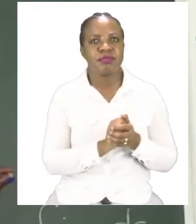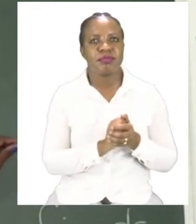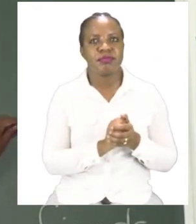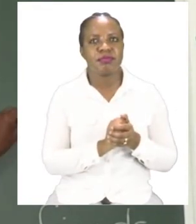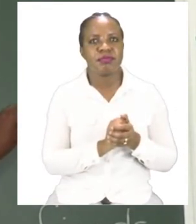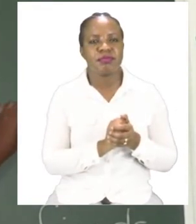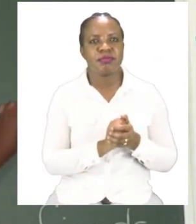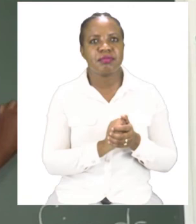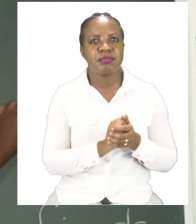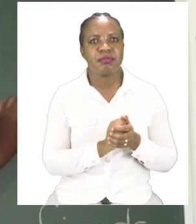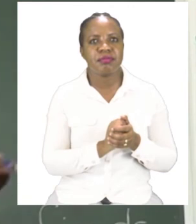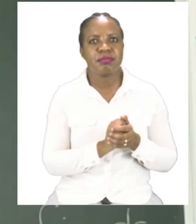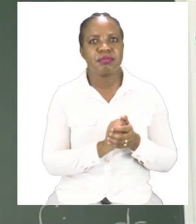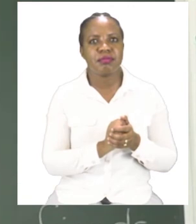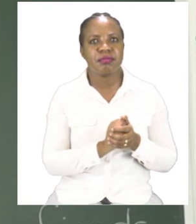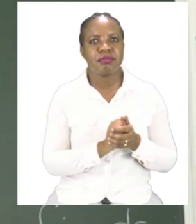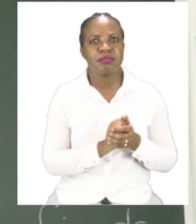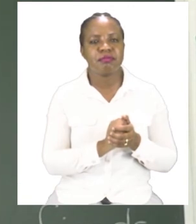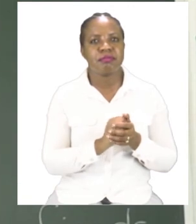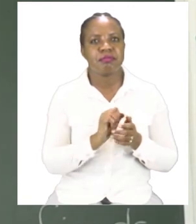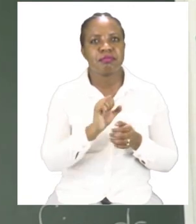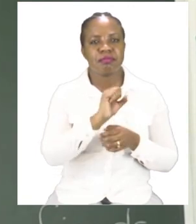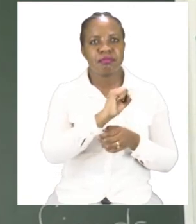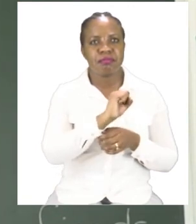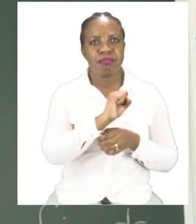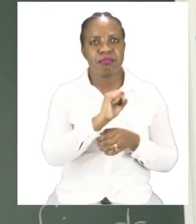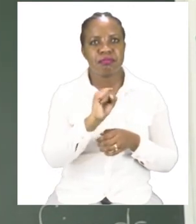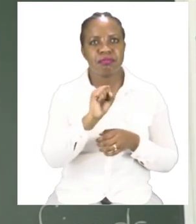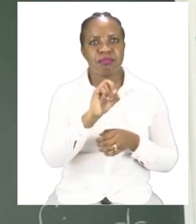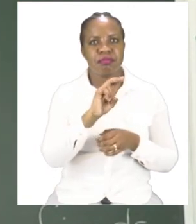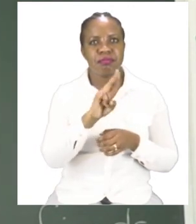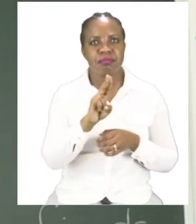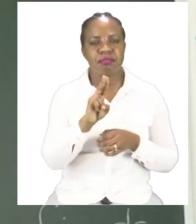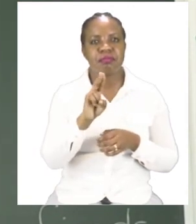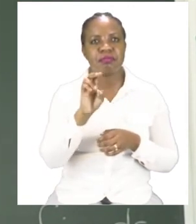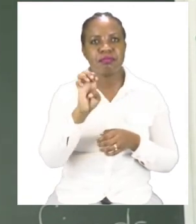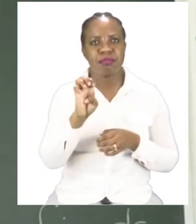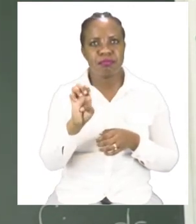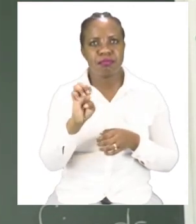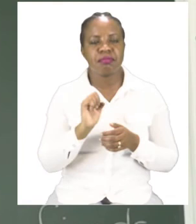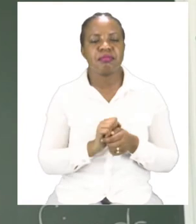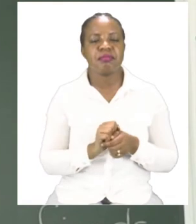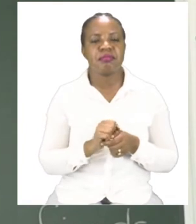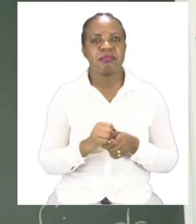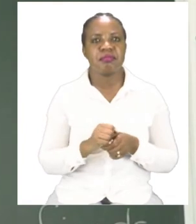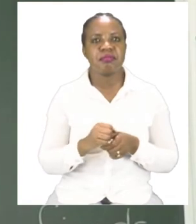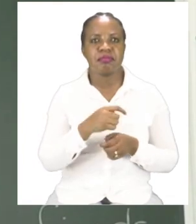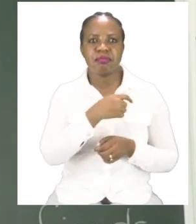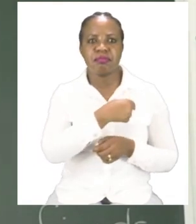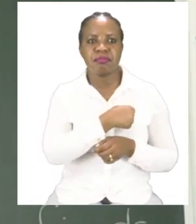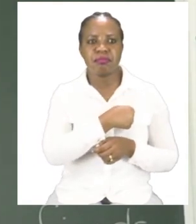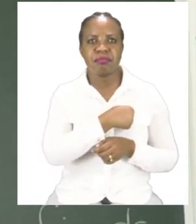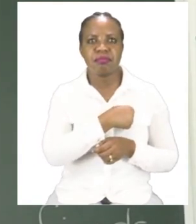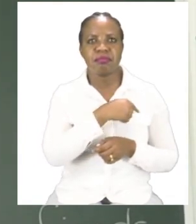the word she. Now the word she starts with a S or an S.